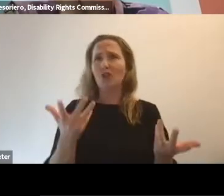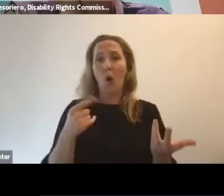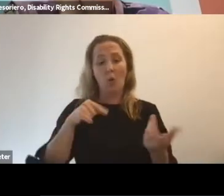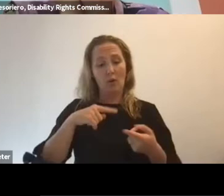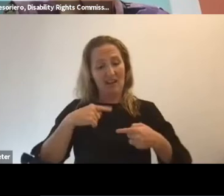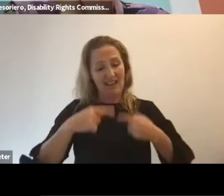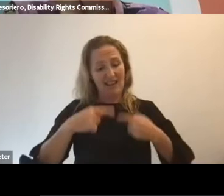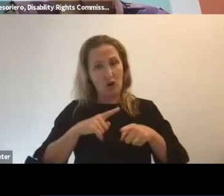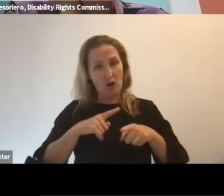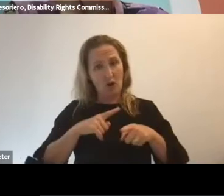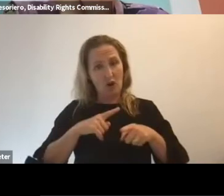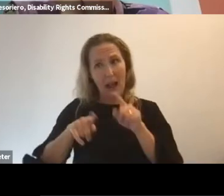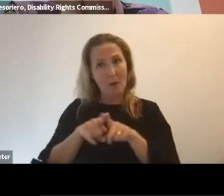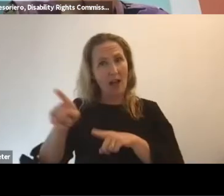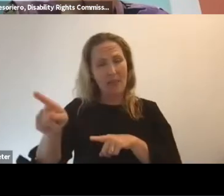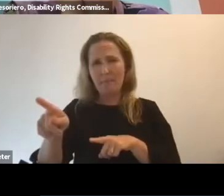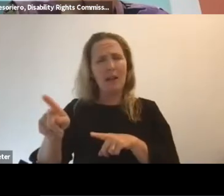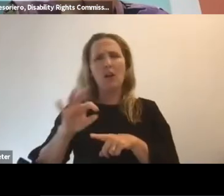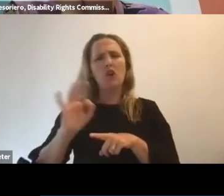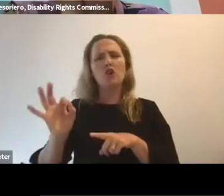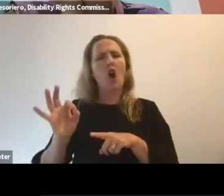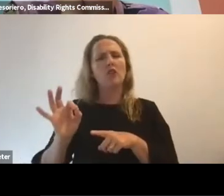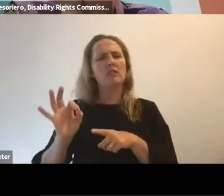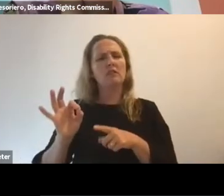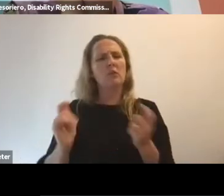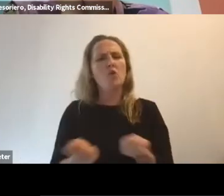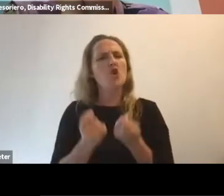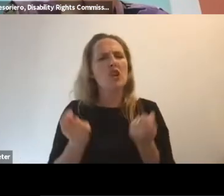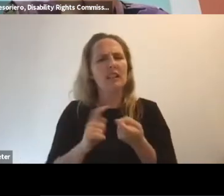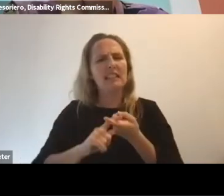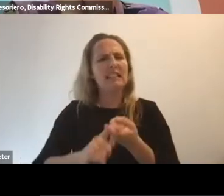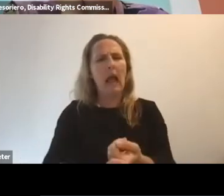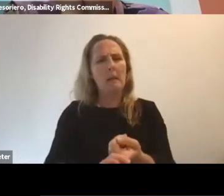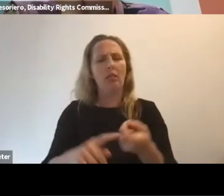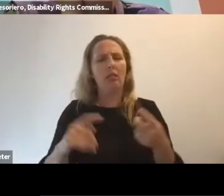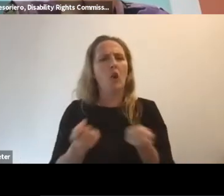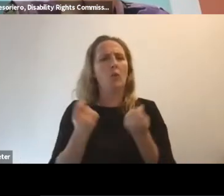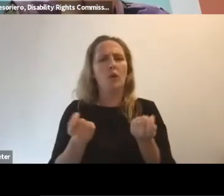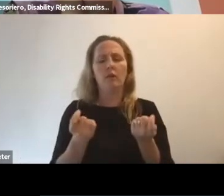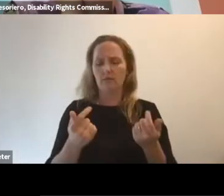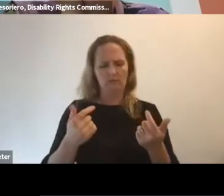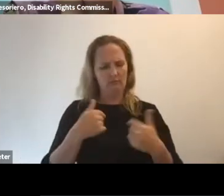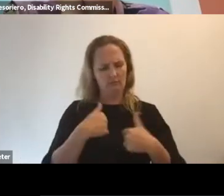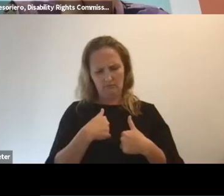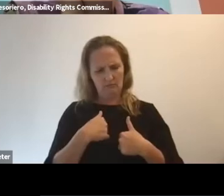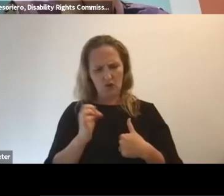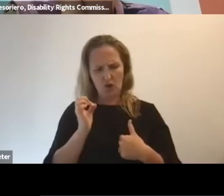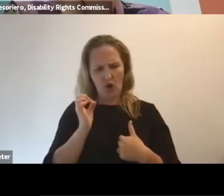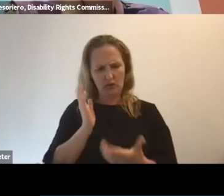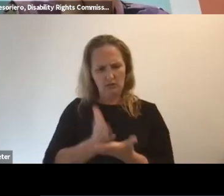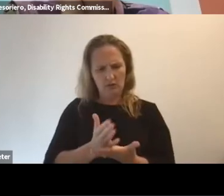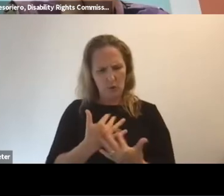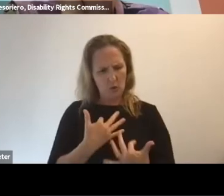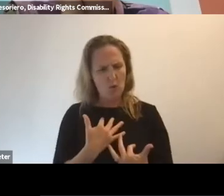sustainable because it just wasn't me. And so I had to switch to doing